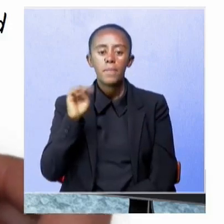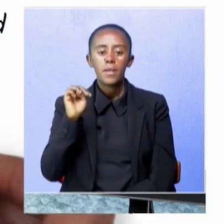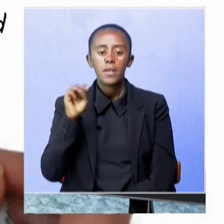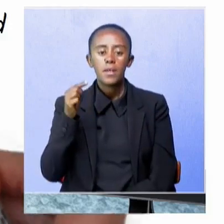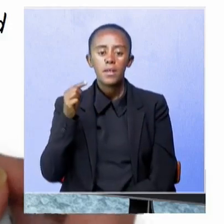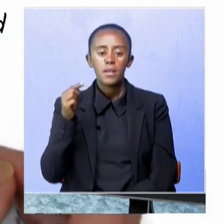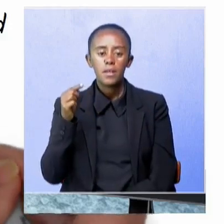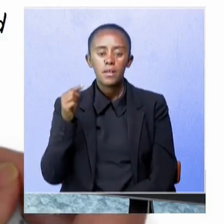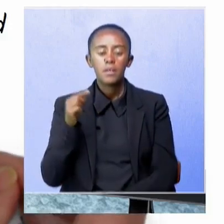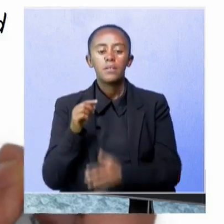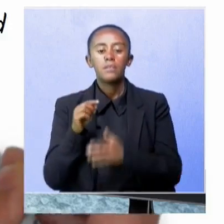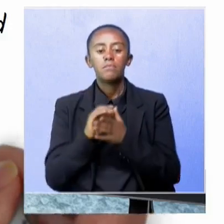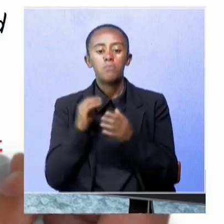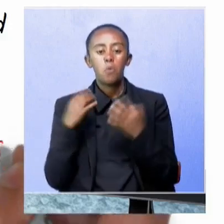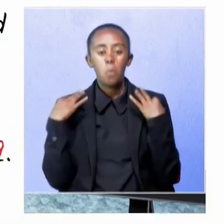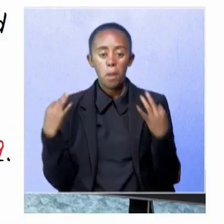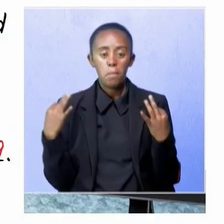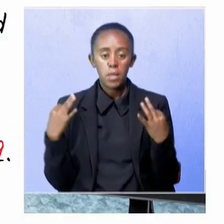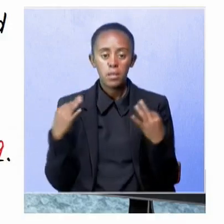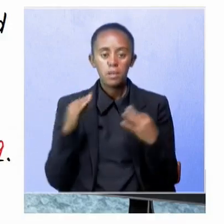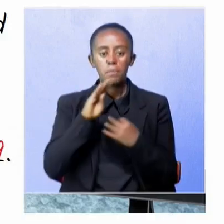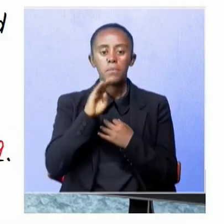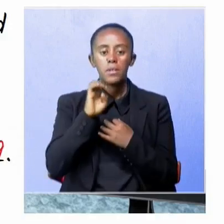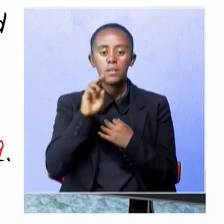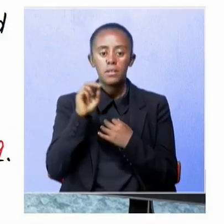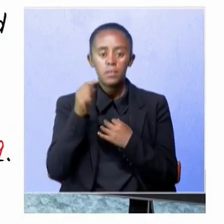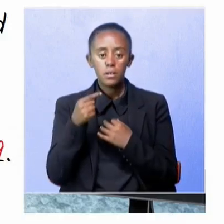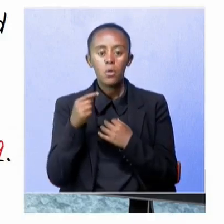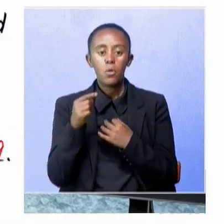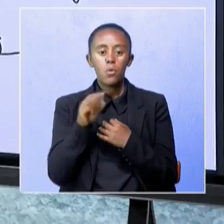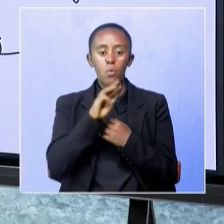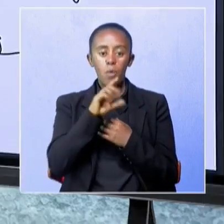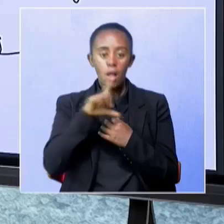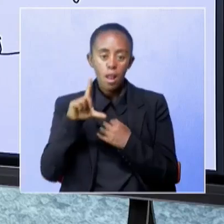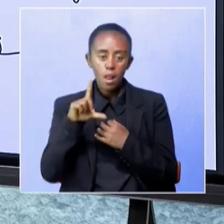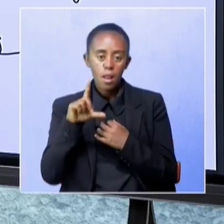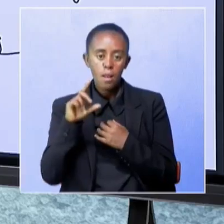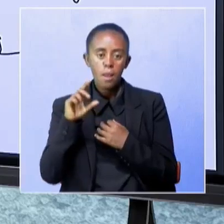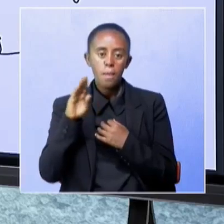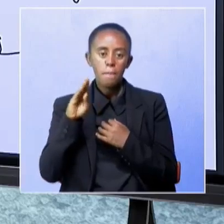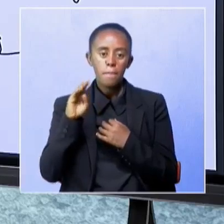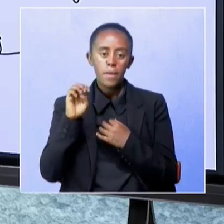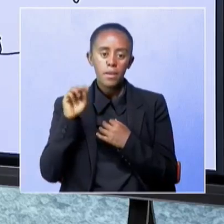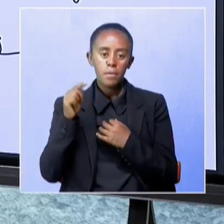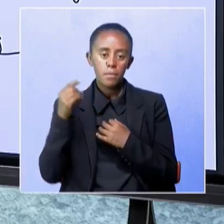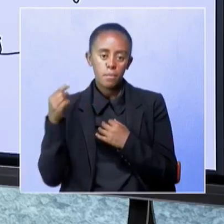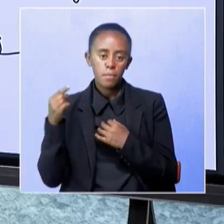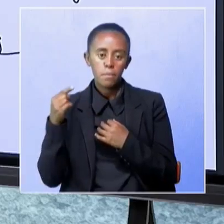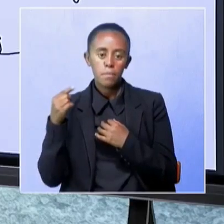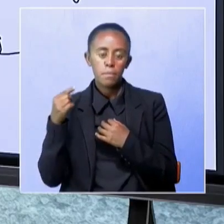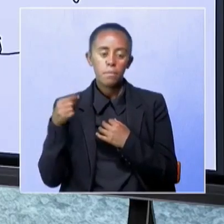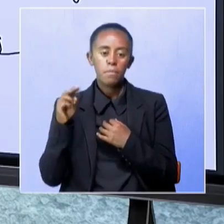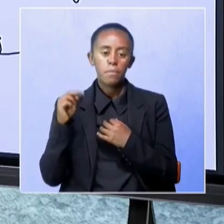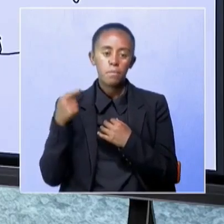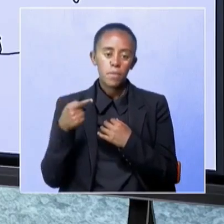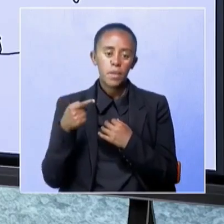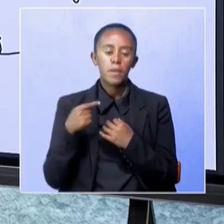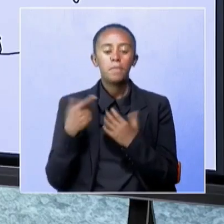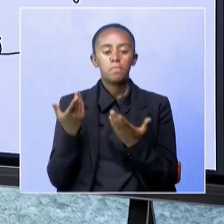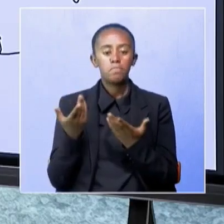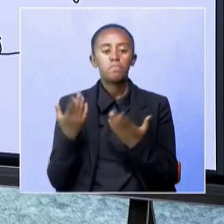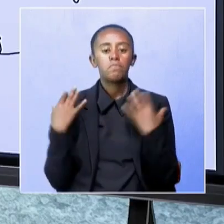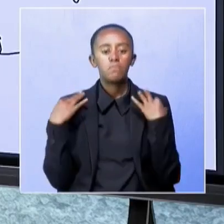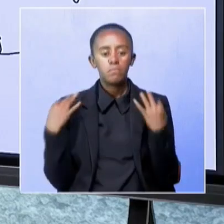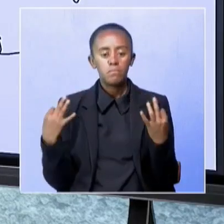Well-being. That is correct. Well-being. Meditation can improve your mental and emotional well-being. So